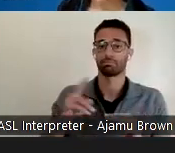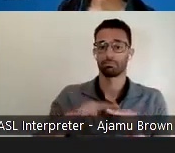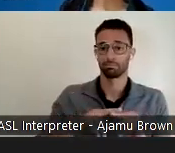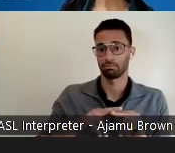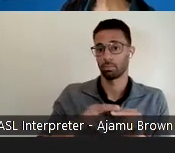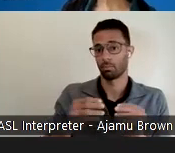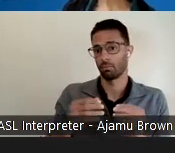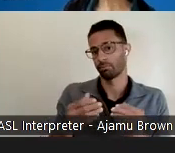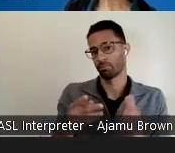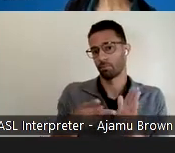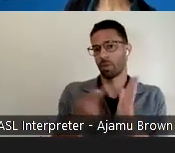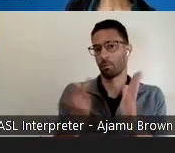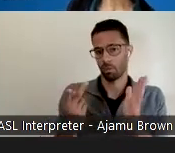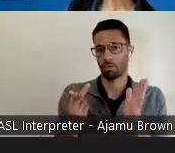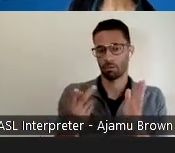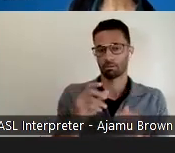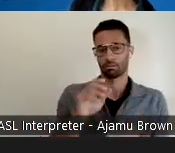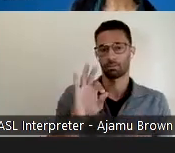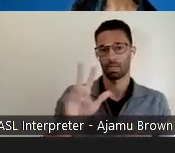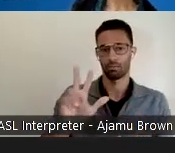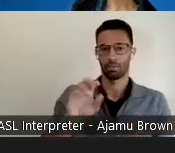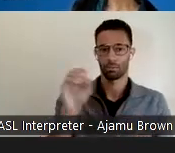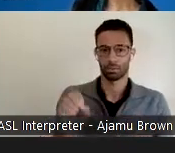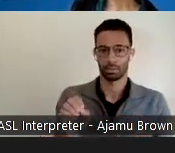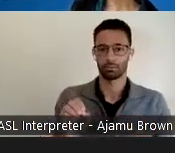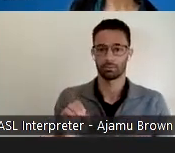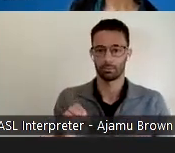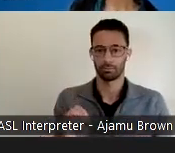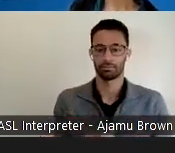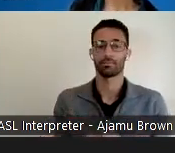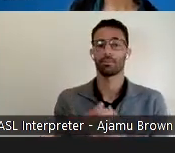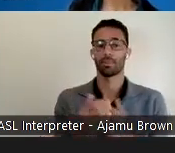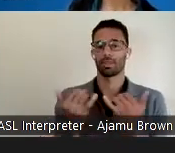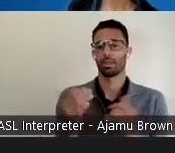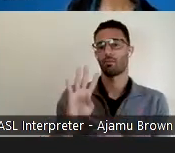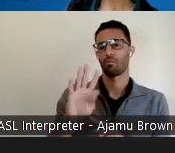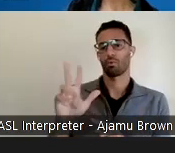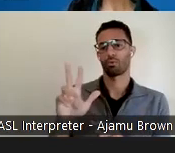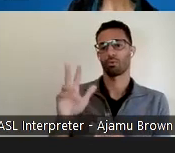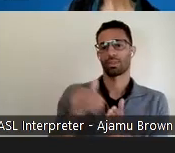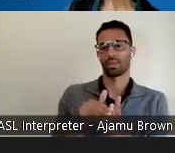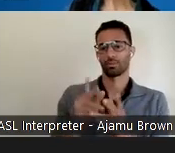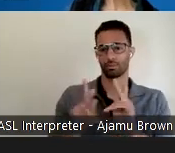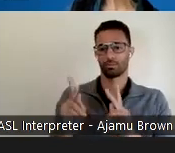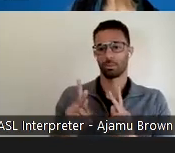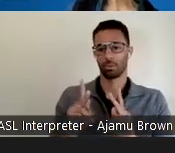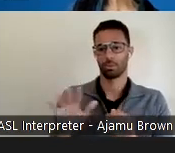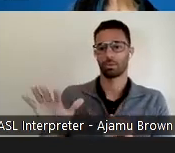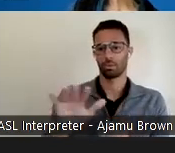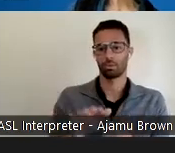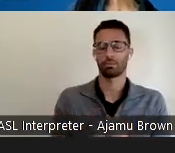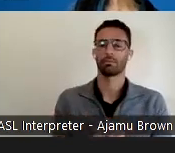doubled, and that it's now at about 43,000 people. And